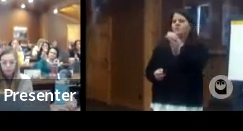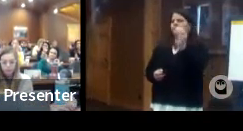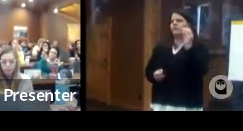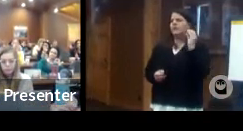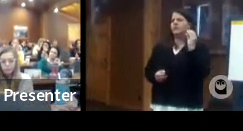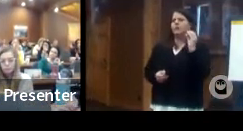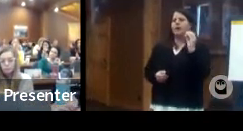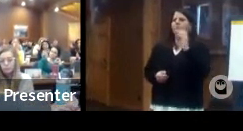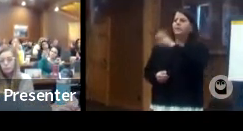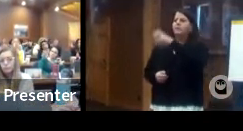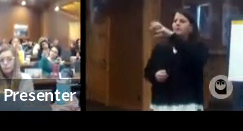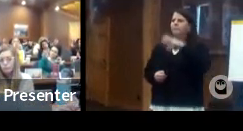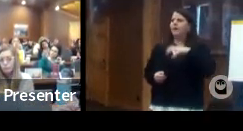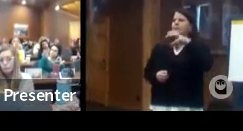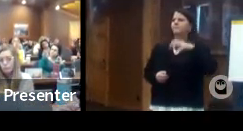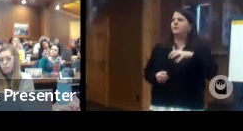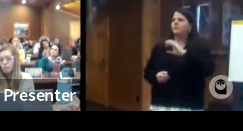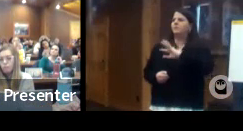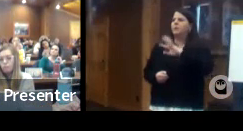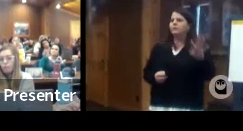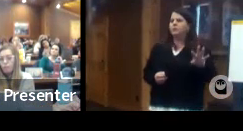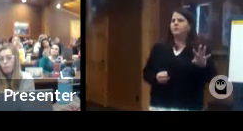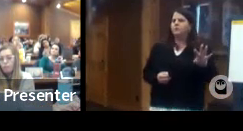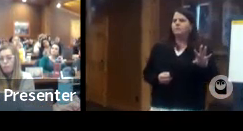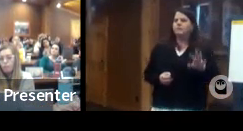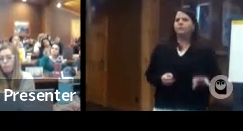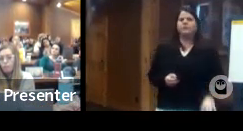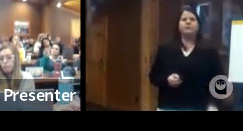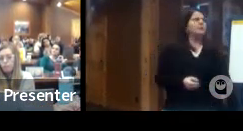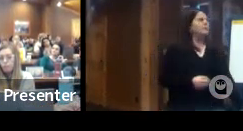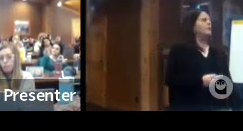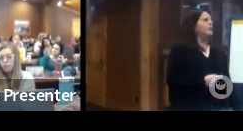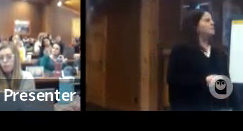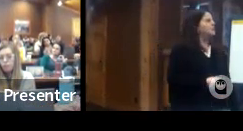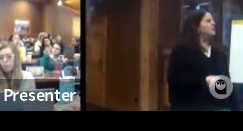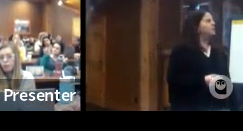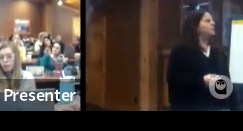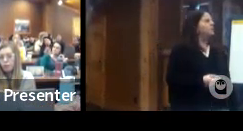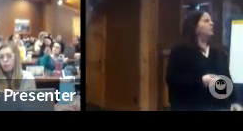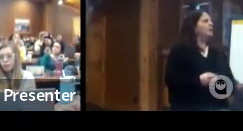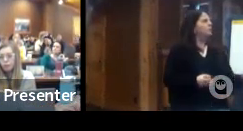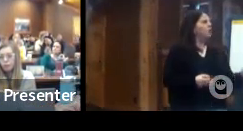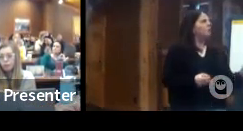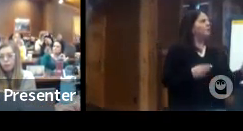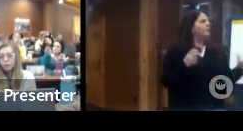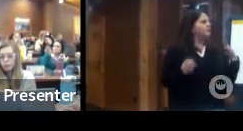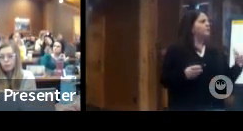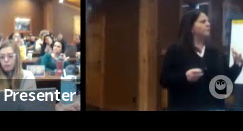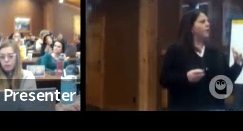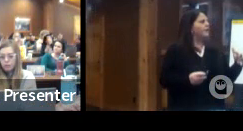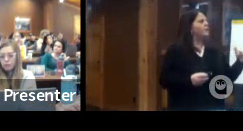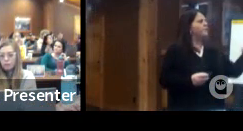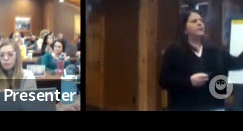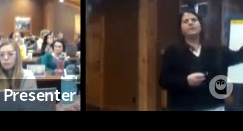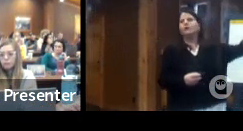a specific niche. I've been in a variety of niches, so mine looks different. And so there's no right and wrong, but there's